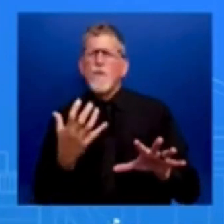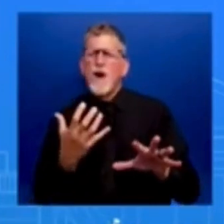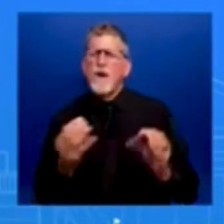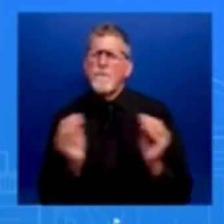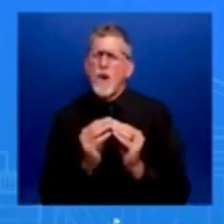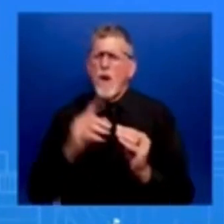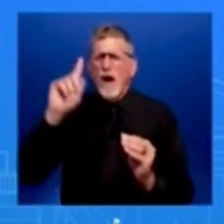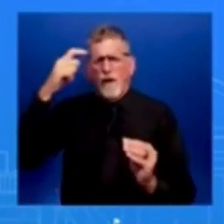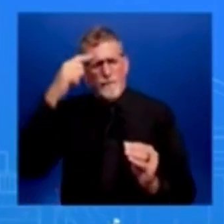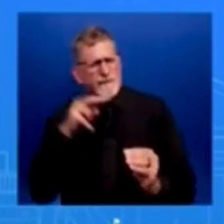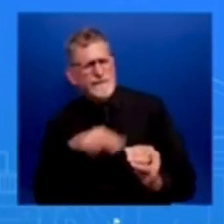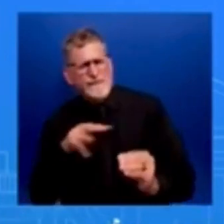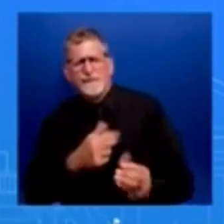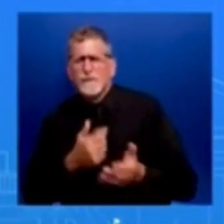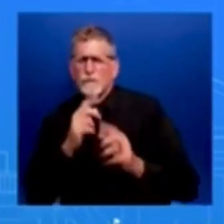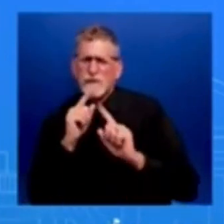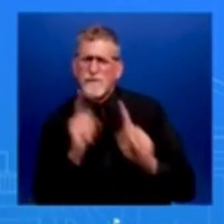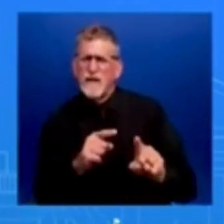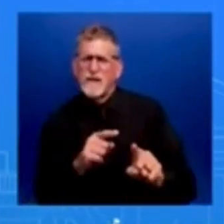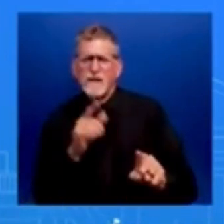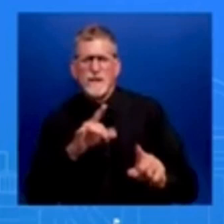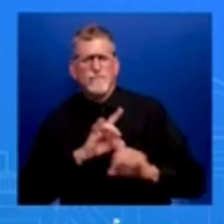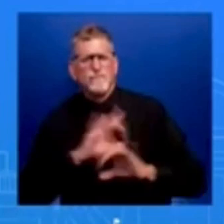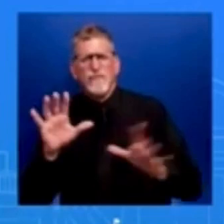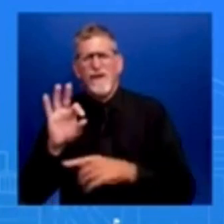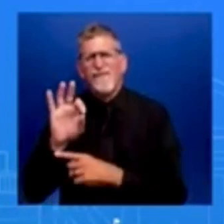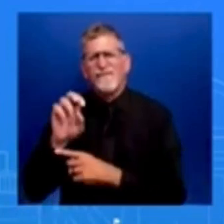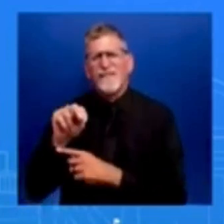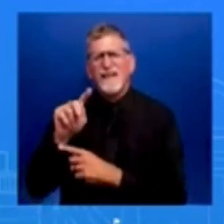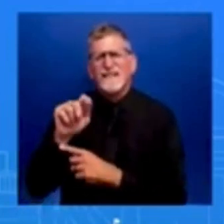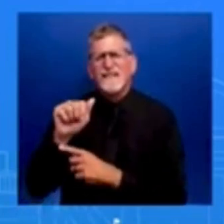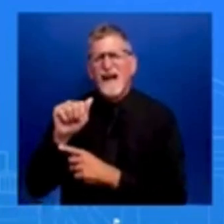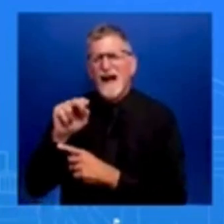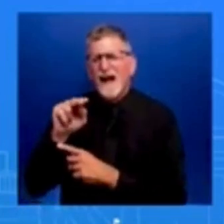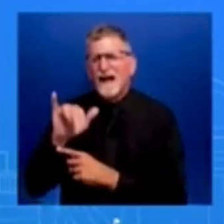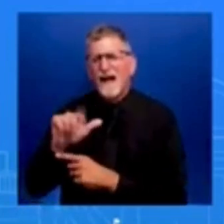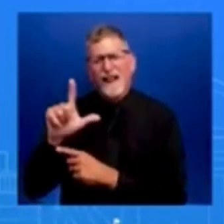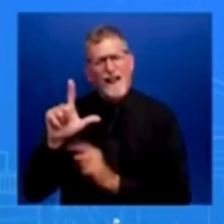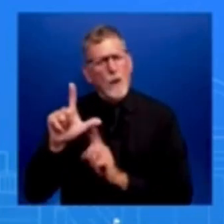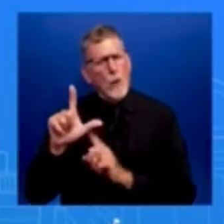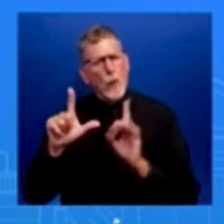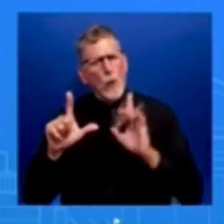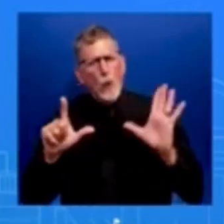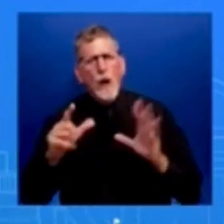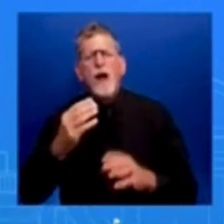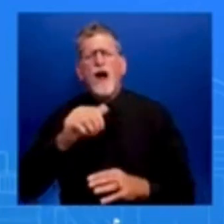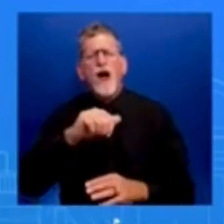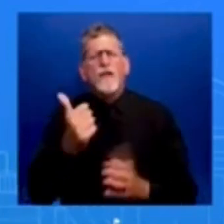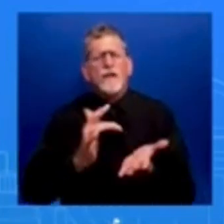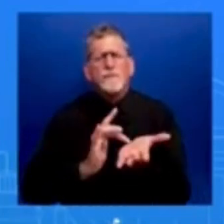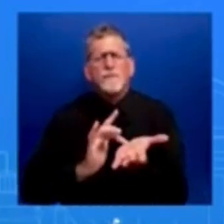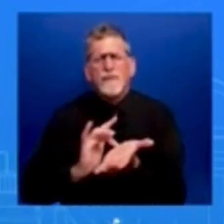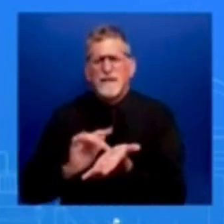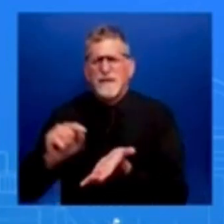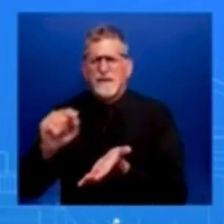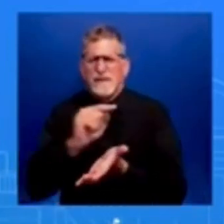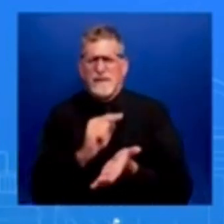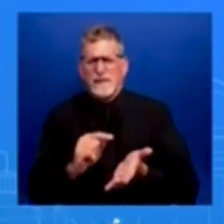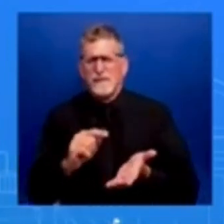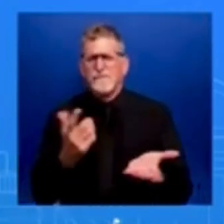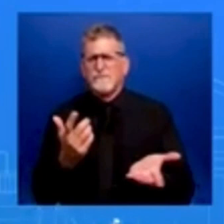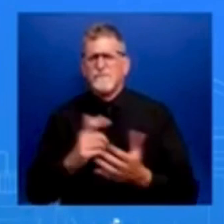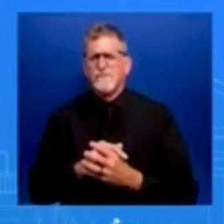of fentanyl combined with xylazine. Vice President Harris convened attorneys general to discuss state and